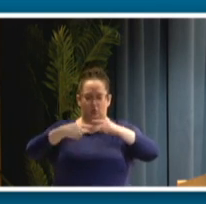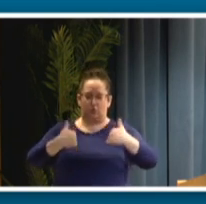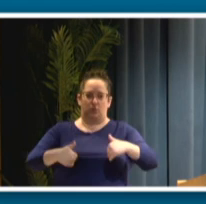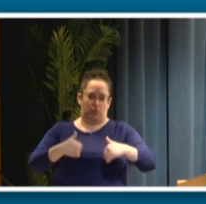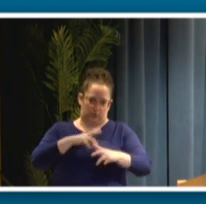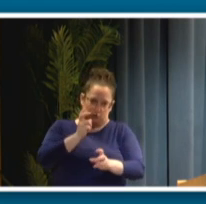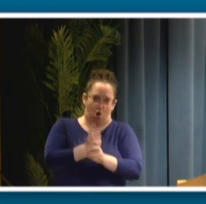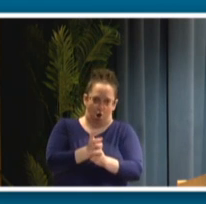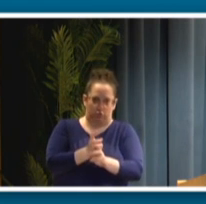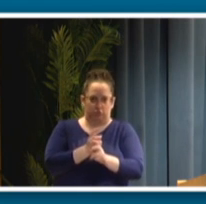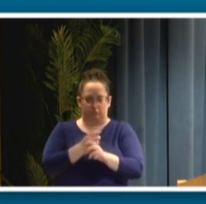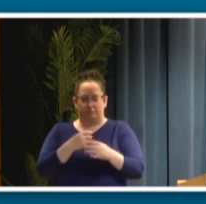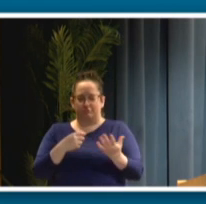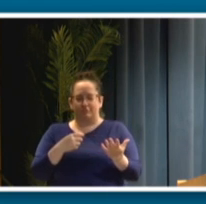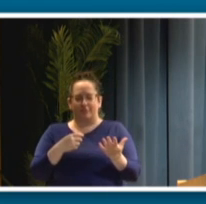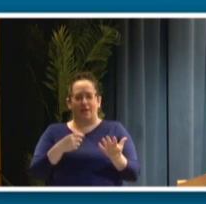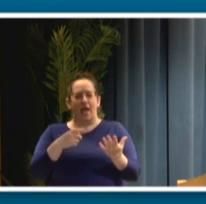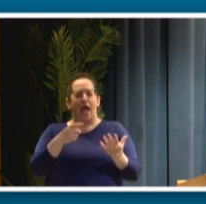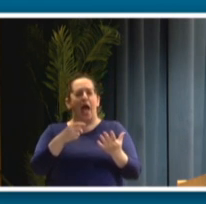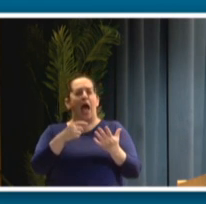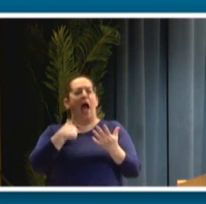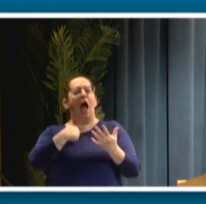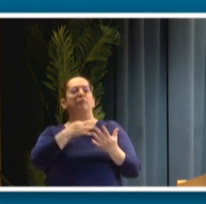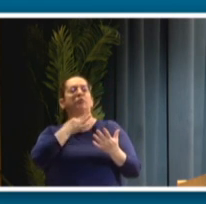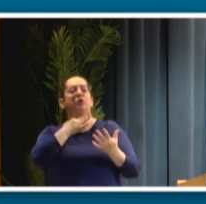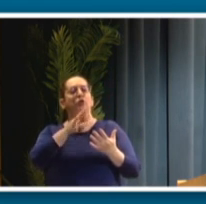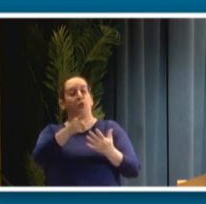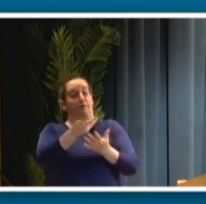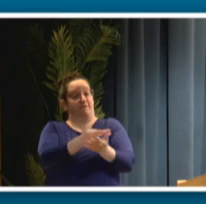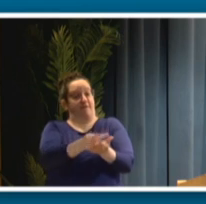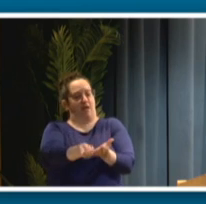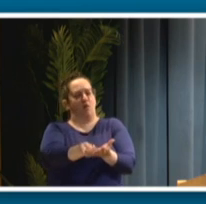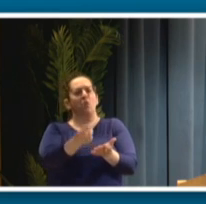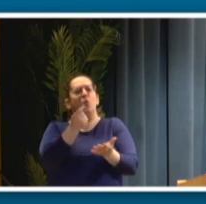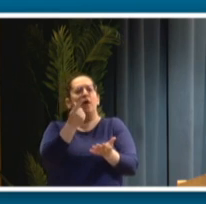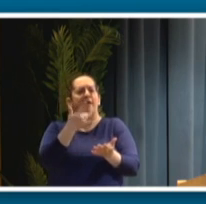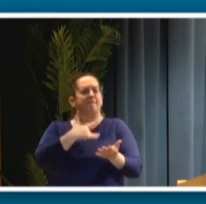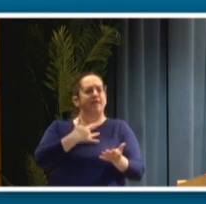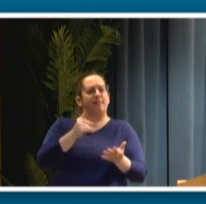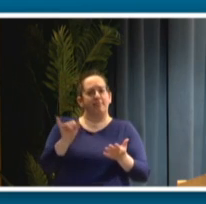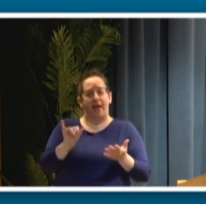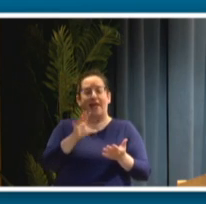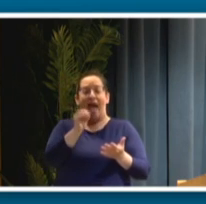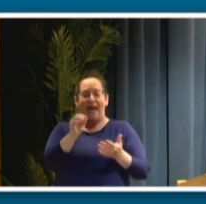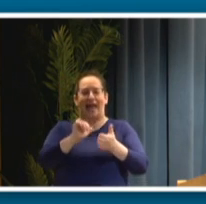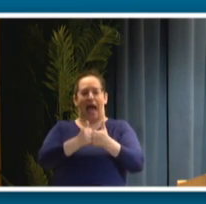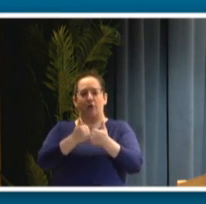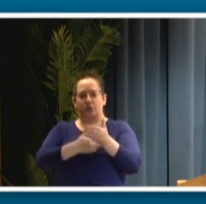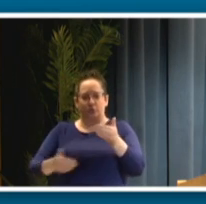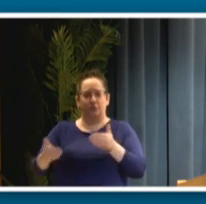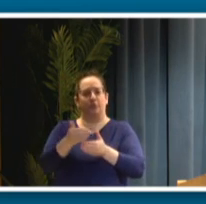what, and what was it like, and how did you move forward? I have Kleenex.